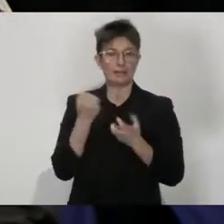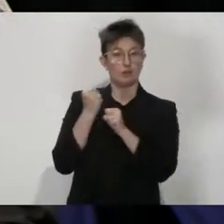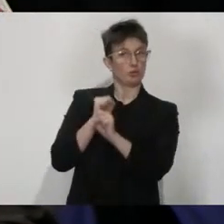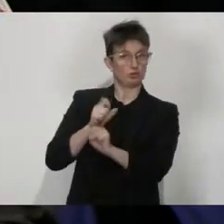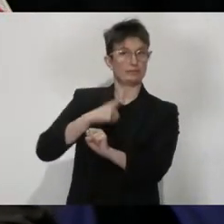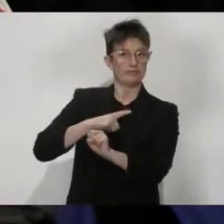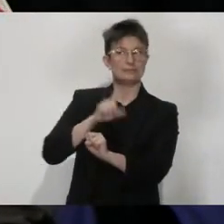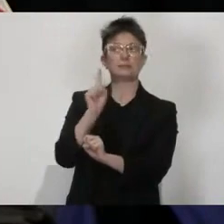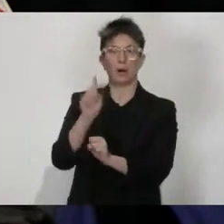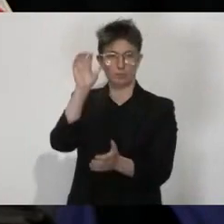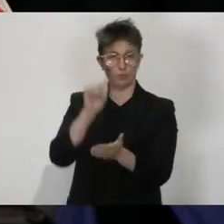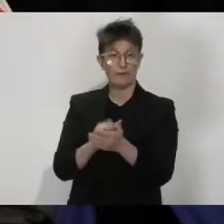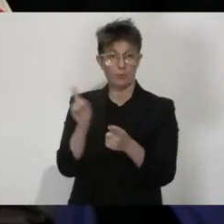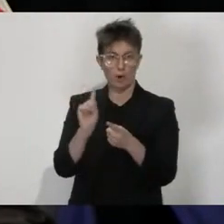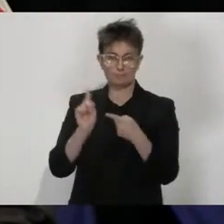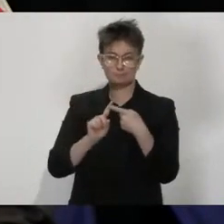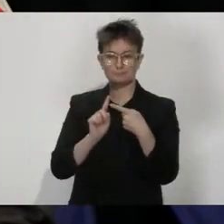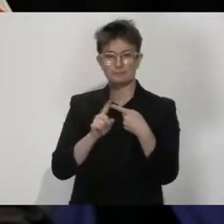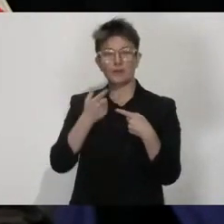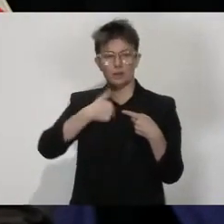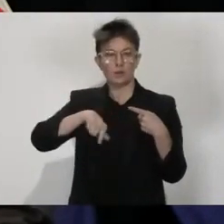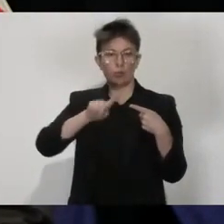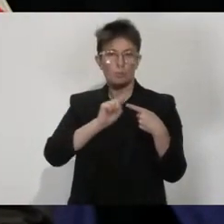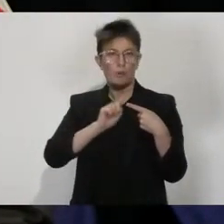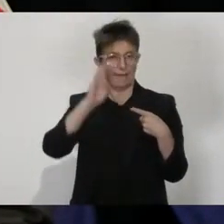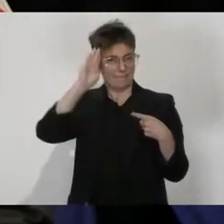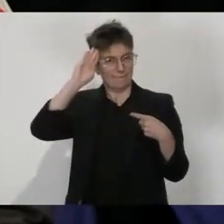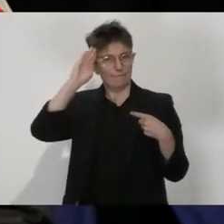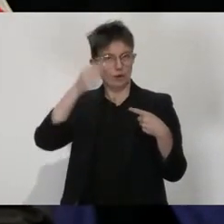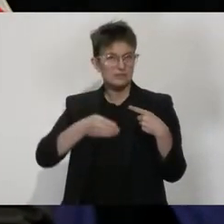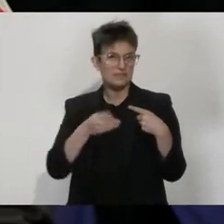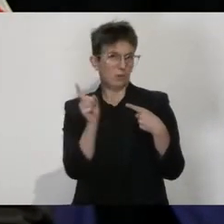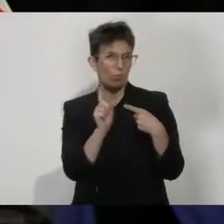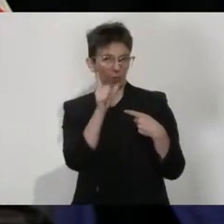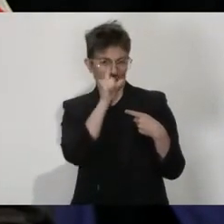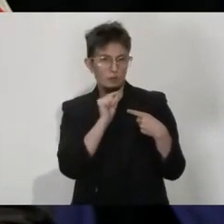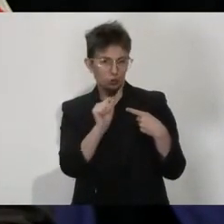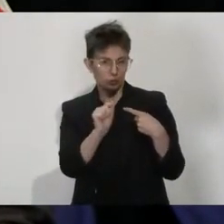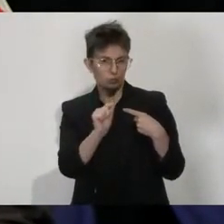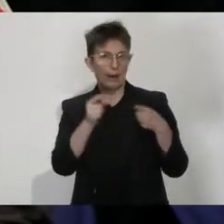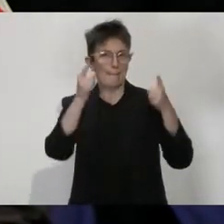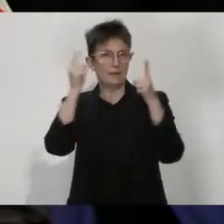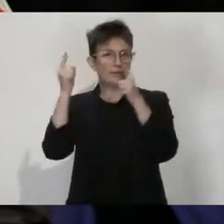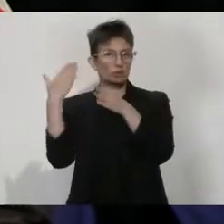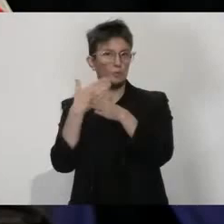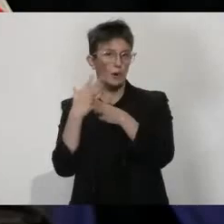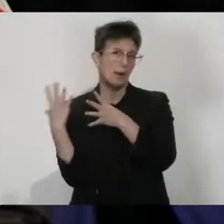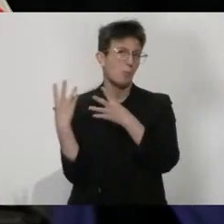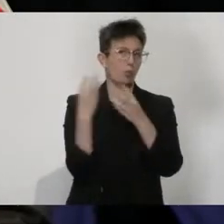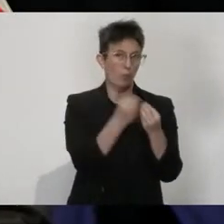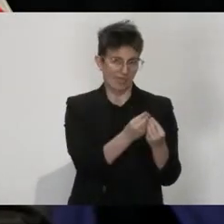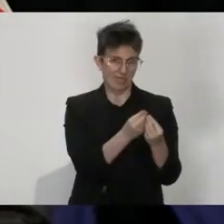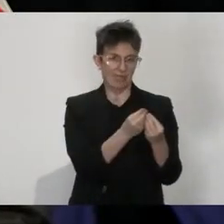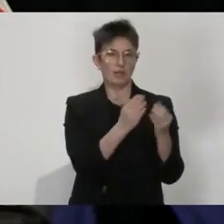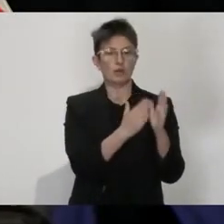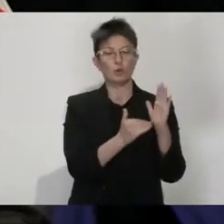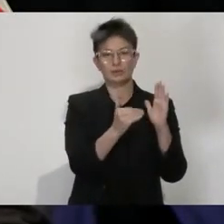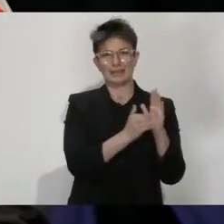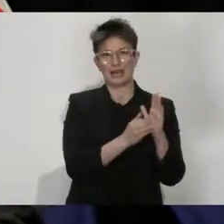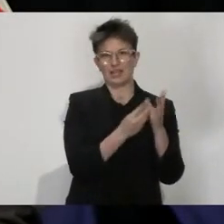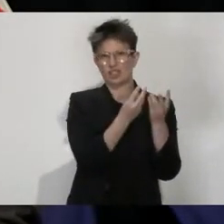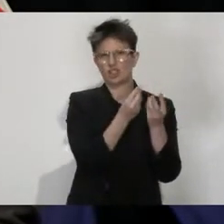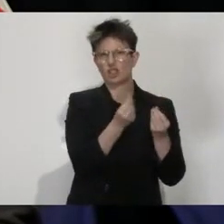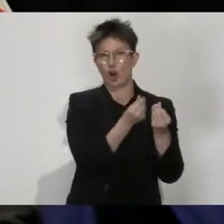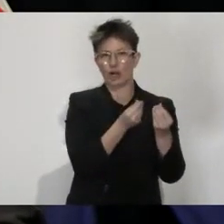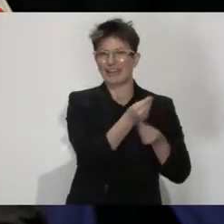market, and officials and ministers have been working with the NZX. Ministers have asked the GCSB to assist, and